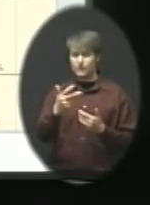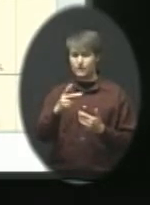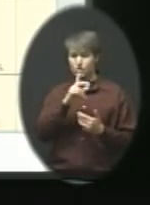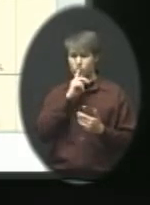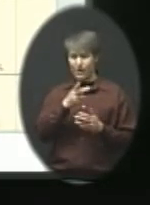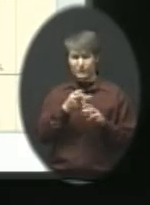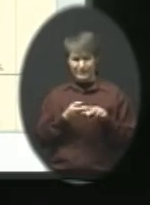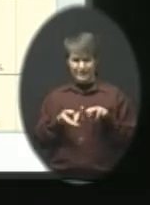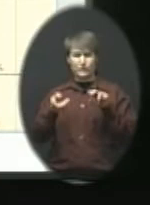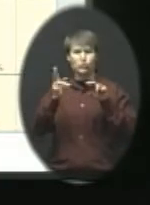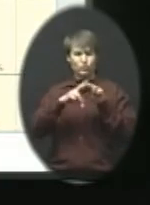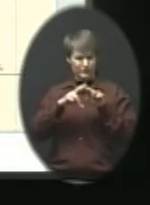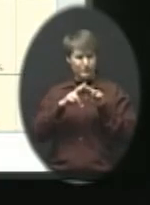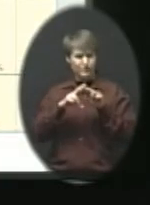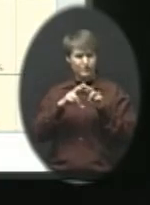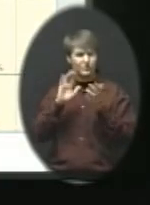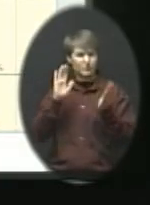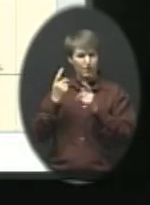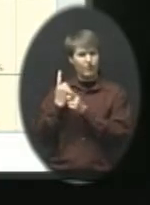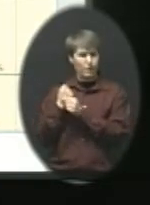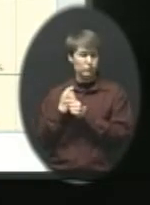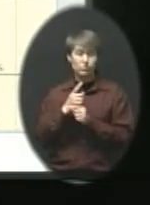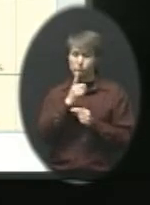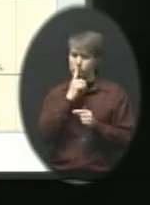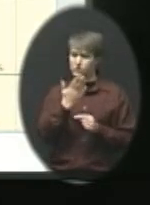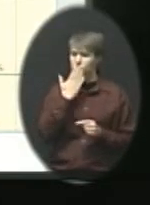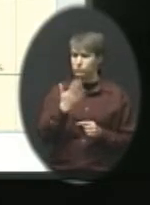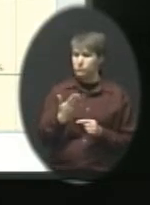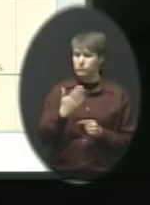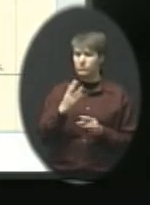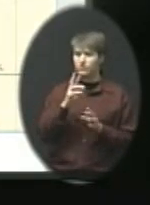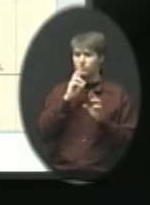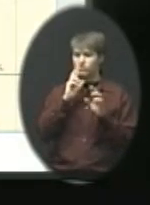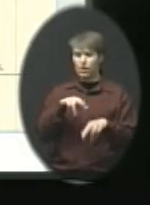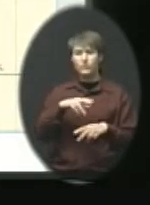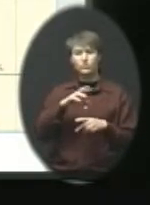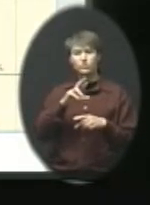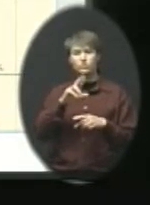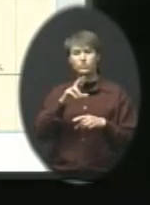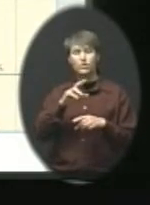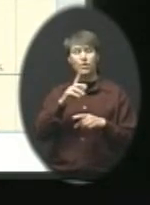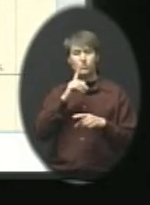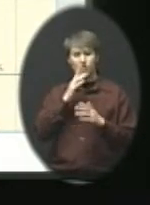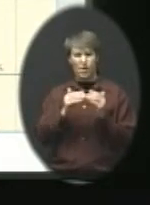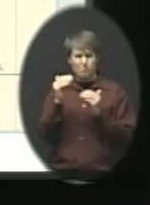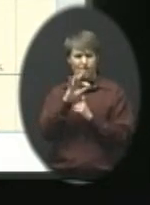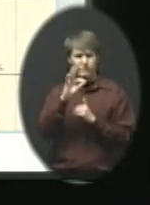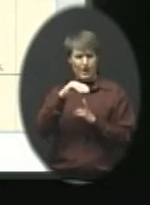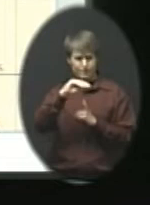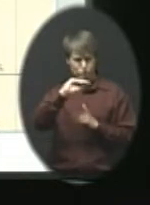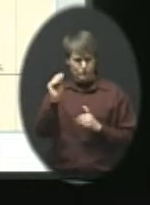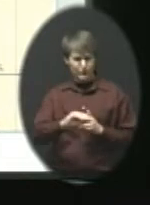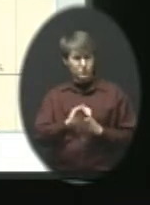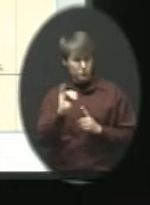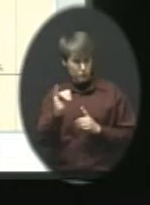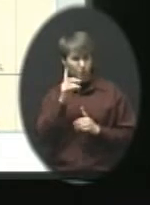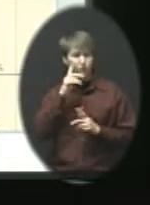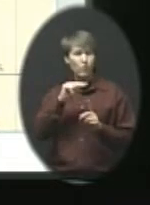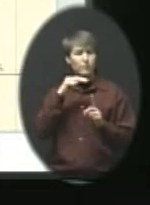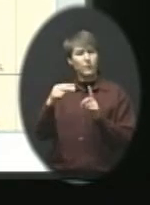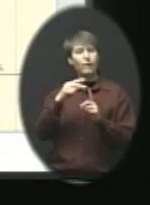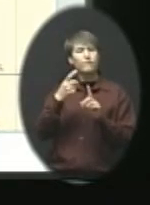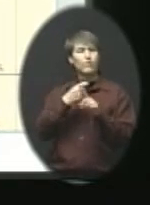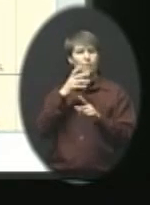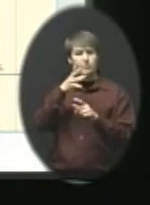actually increased. And that's a very good response rate, as well as look at the above 90% for the perception of the parents